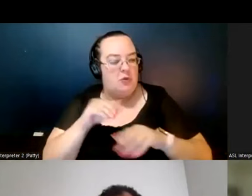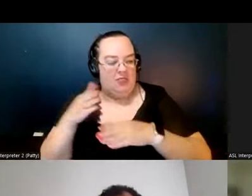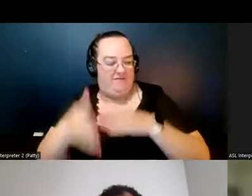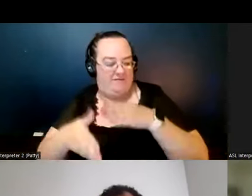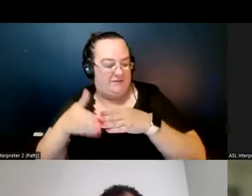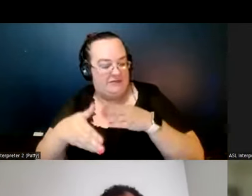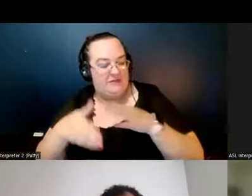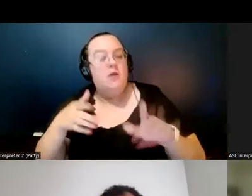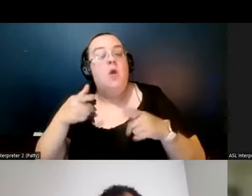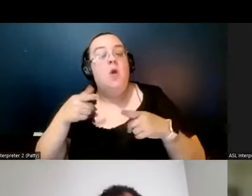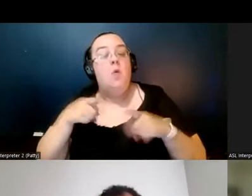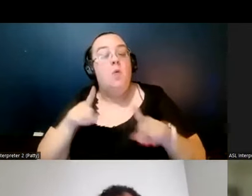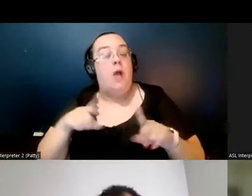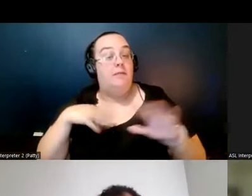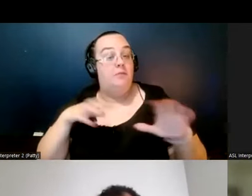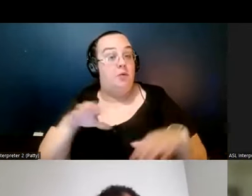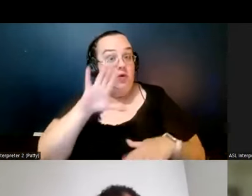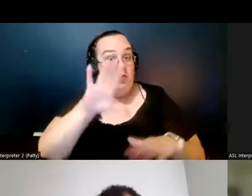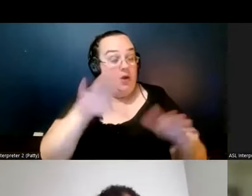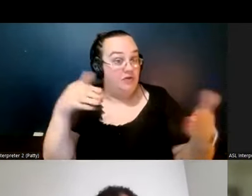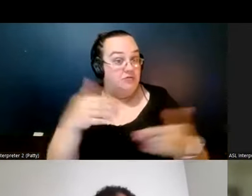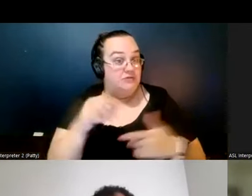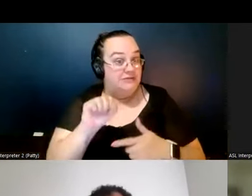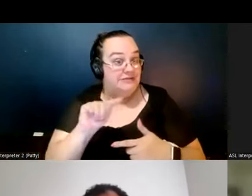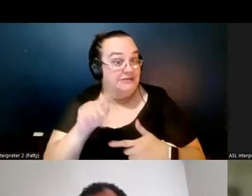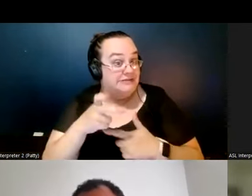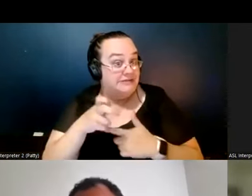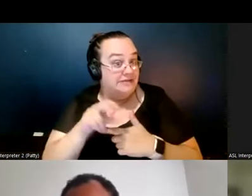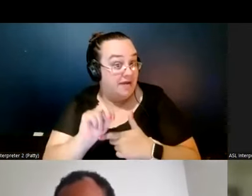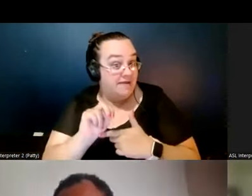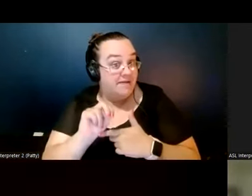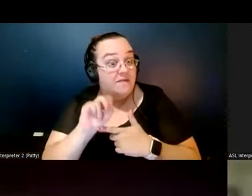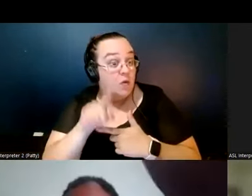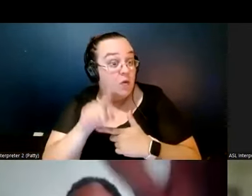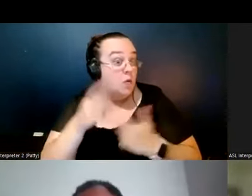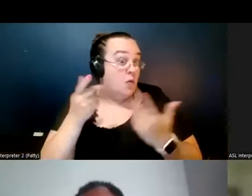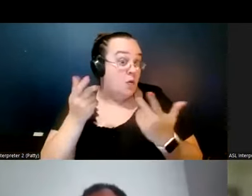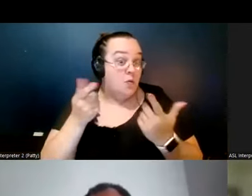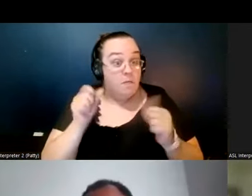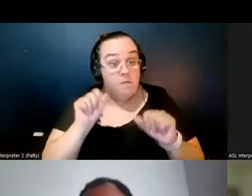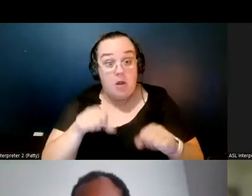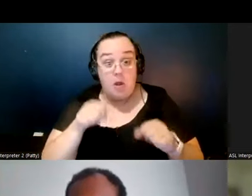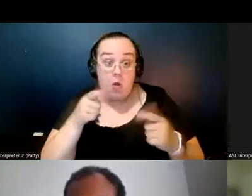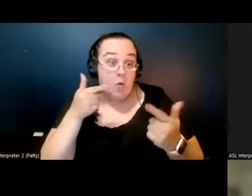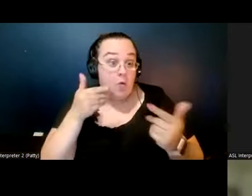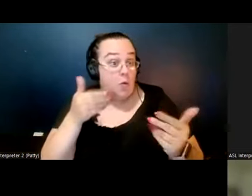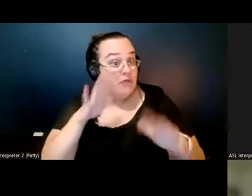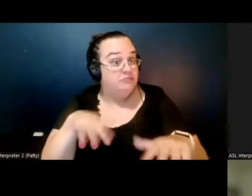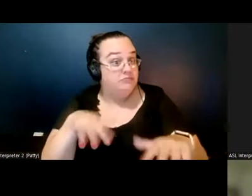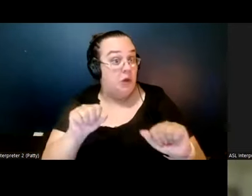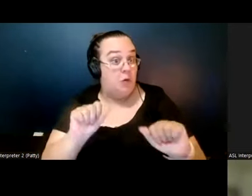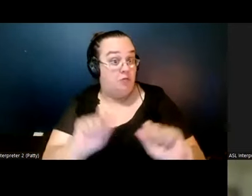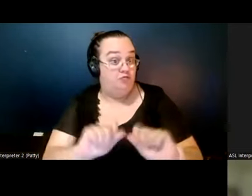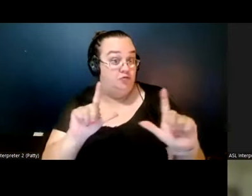I'm giving your introduction, Stephen, maybe you could take over the screen.